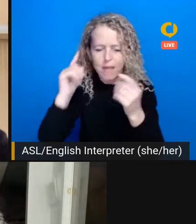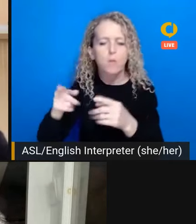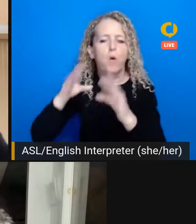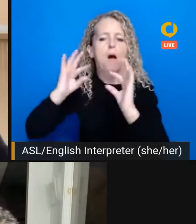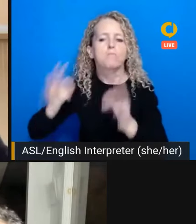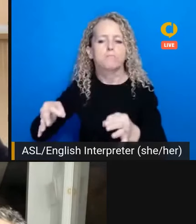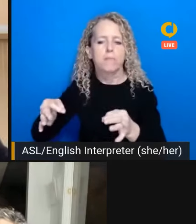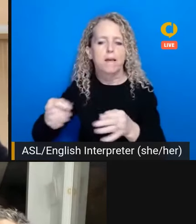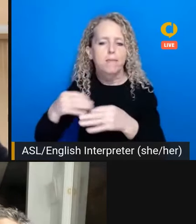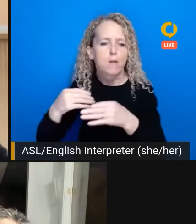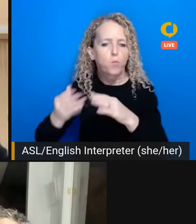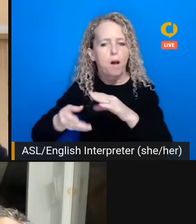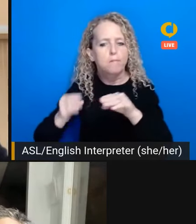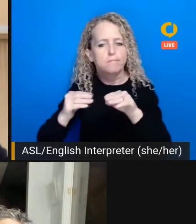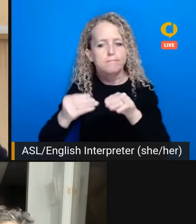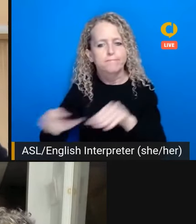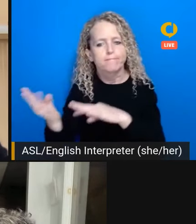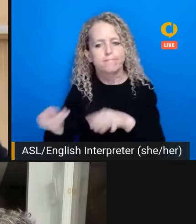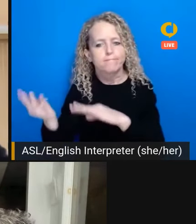solution. And